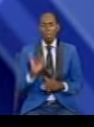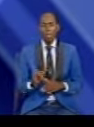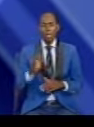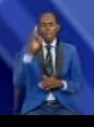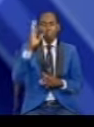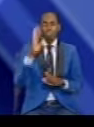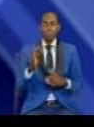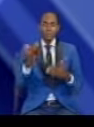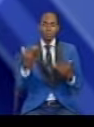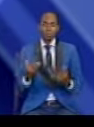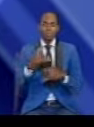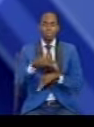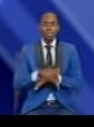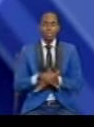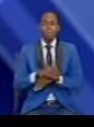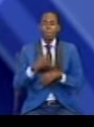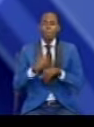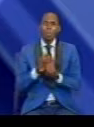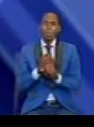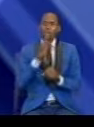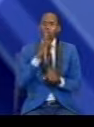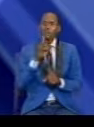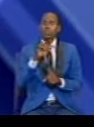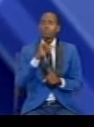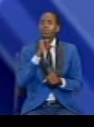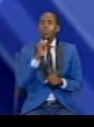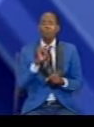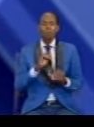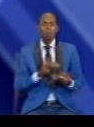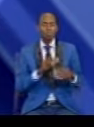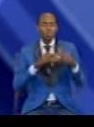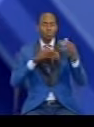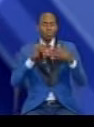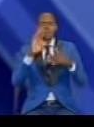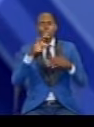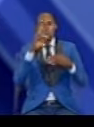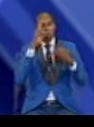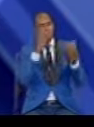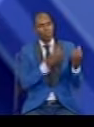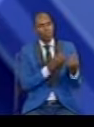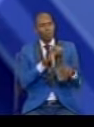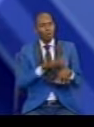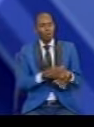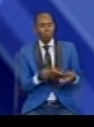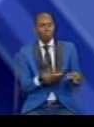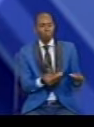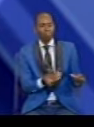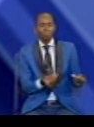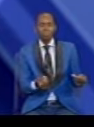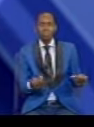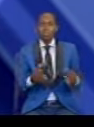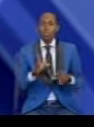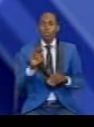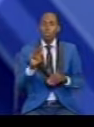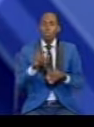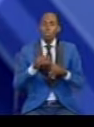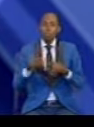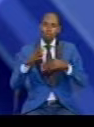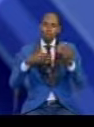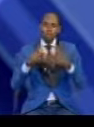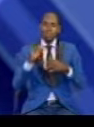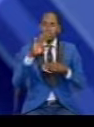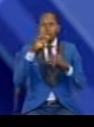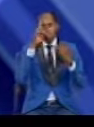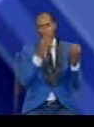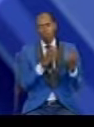make sure we are not building on sand. Let us make sure we are remaining on the rock, the solid rock.